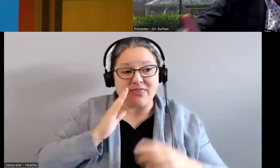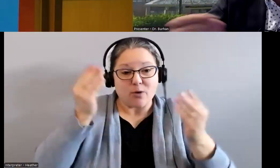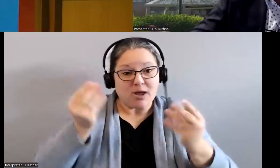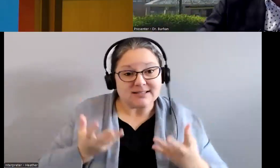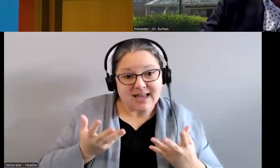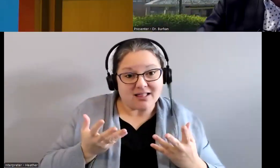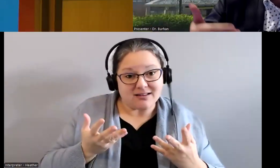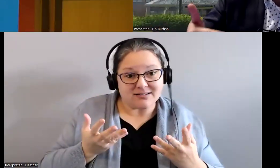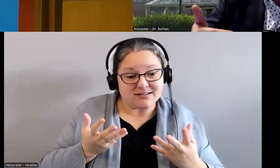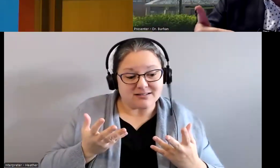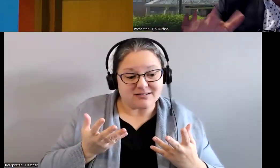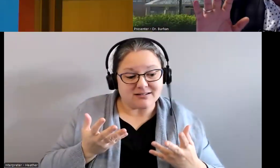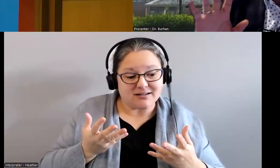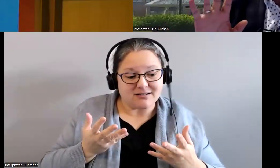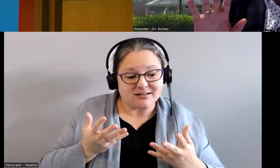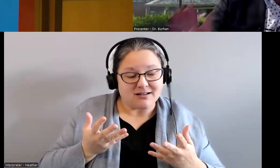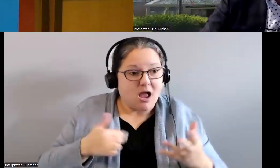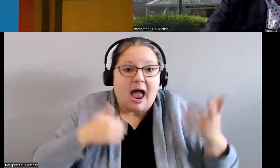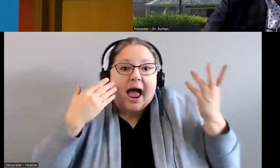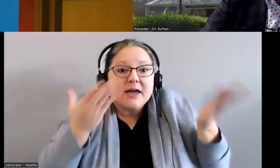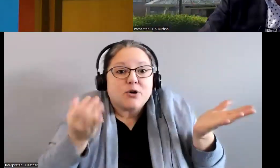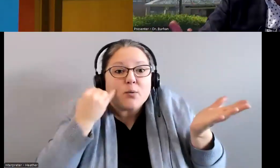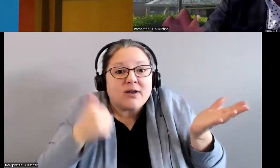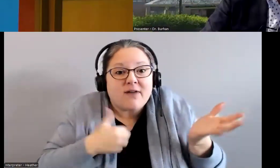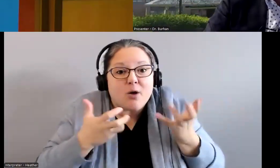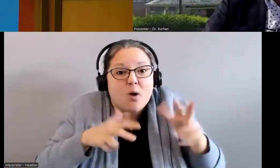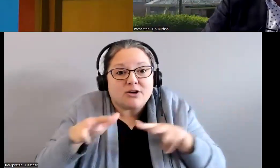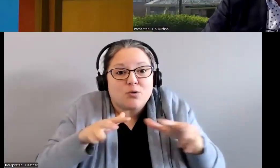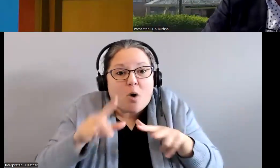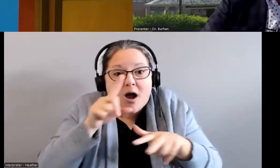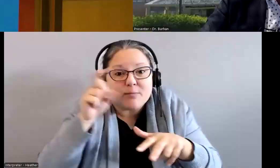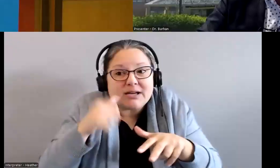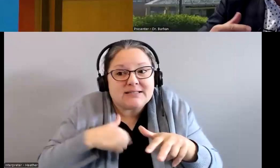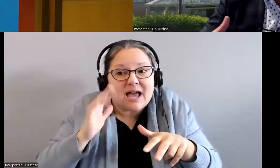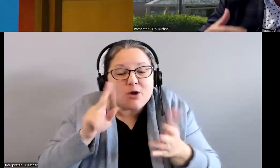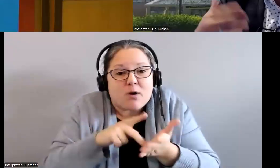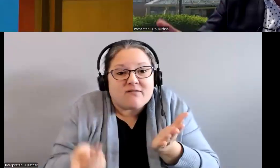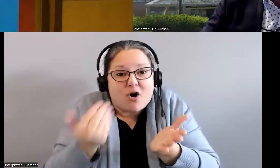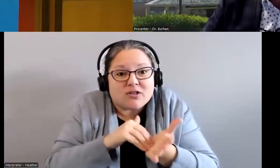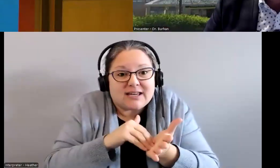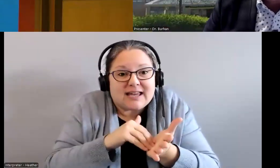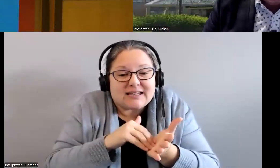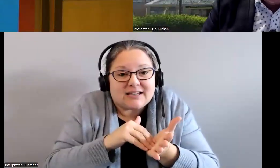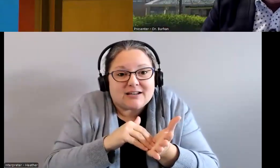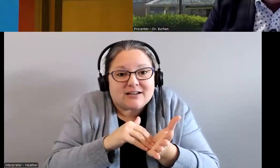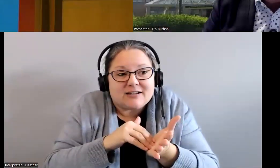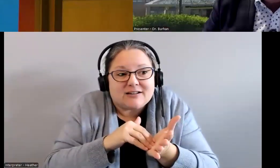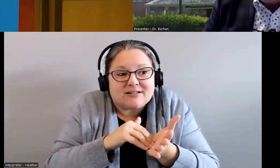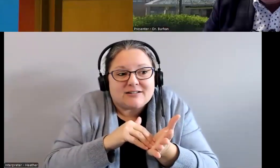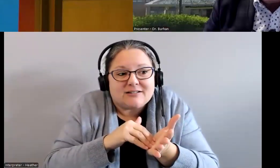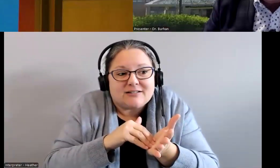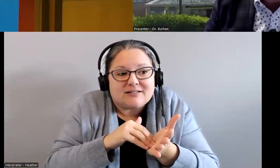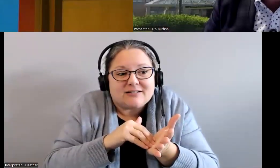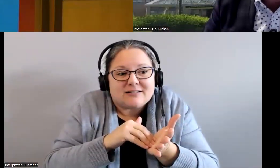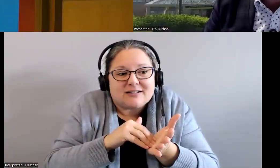that's their cry for help. They tell us that, I don't know if I want to walk because I'm going to fall again. Or so for me, it's an invitation to do. Now, I